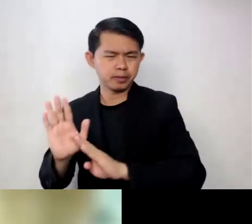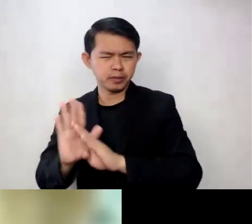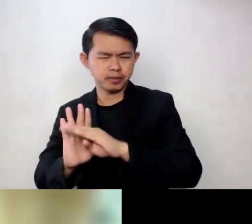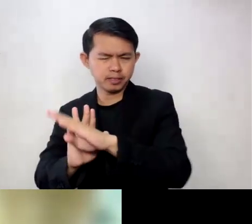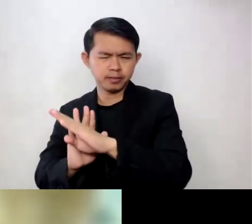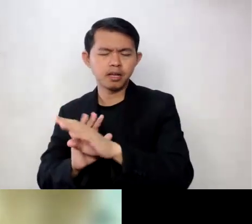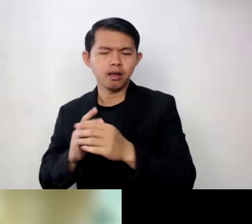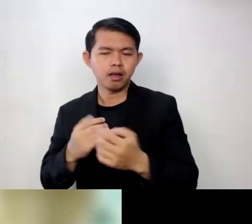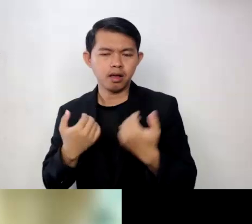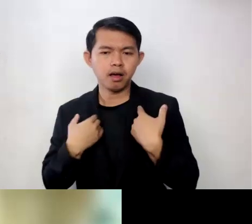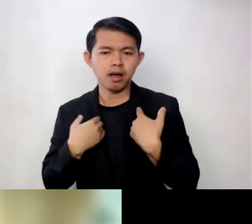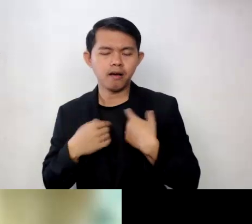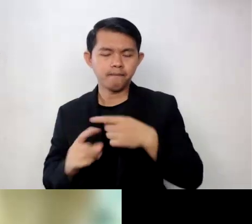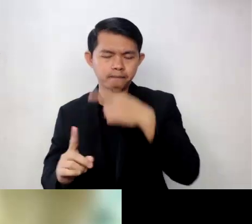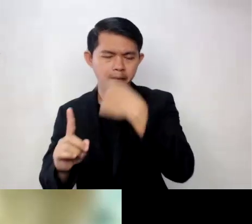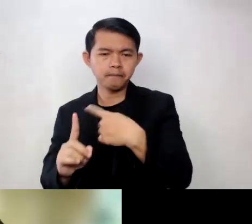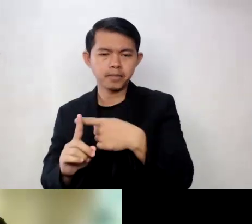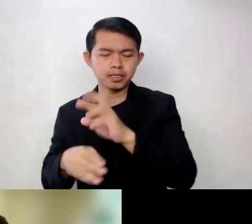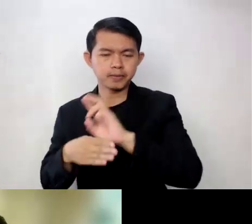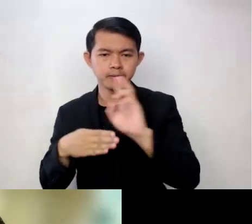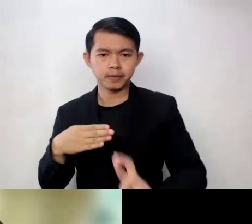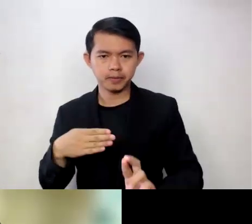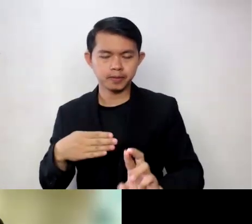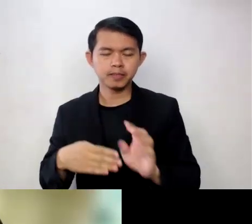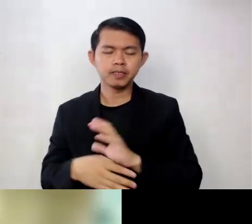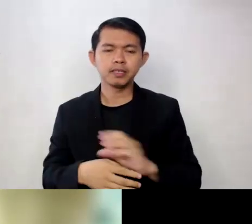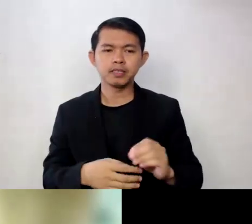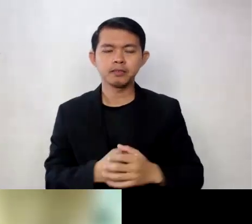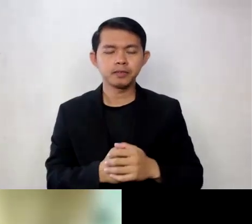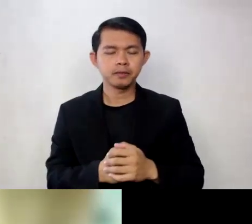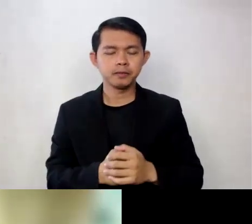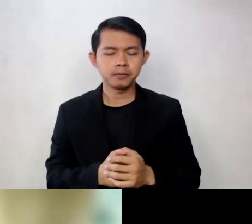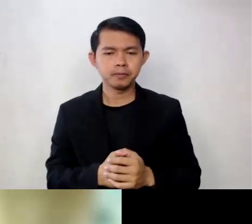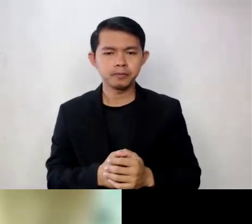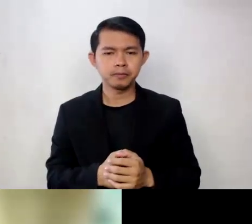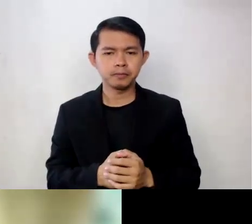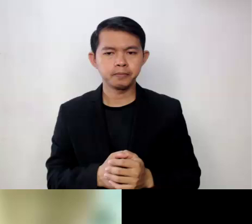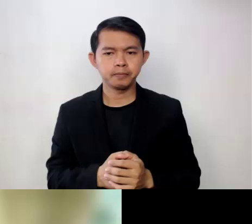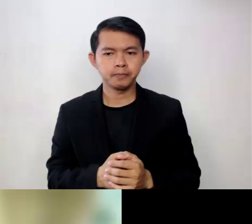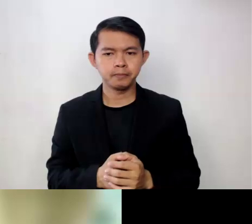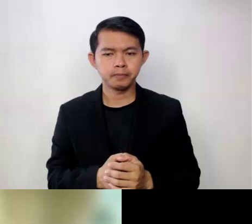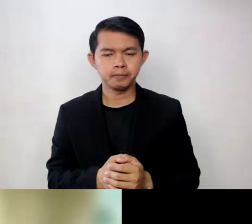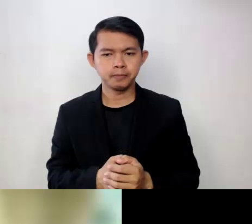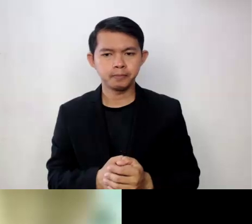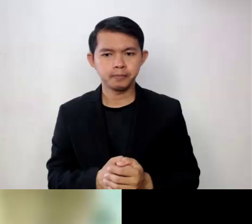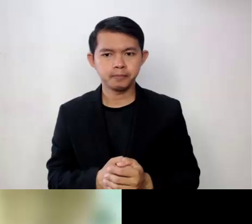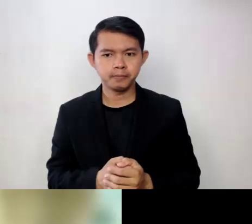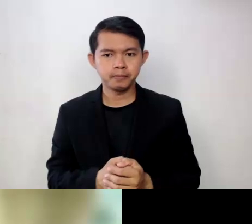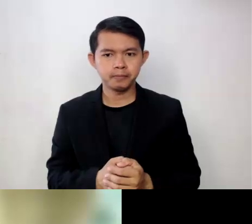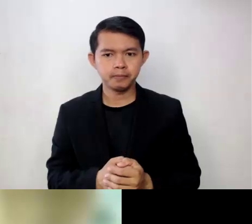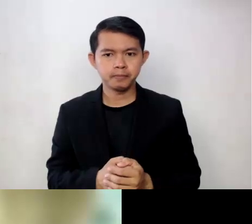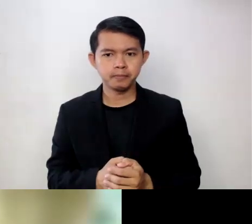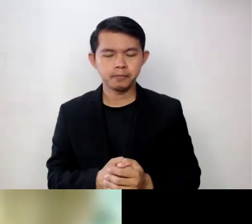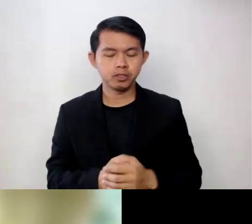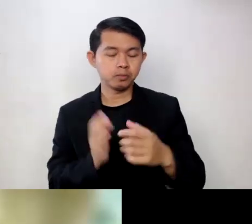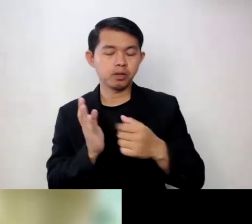of positivism. And if it remains unchallenged, if we assume that it is the only way to know, then itong mga tools na